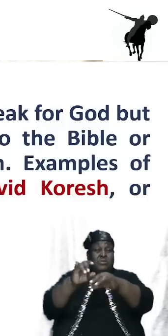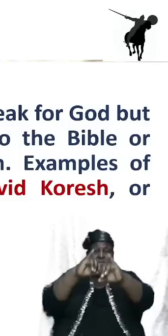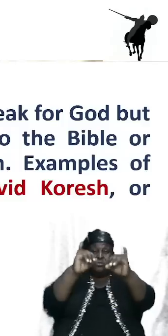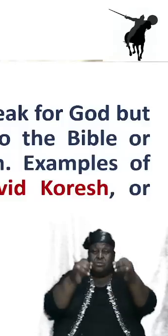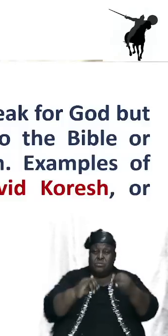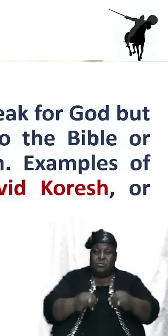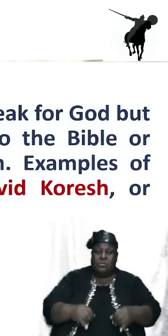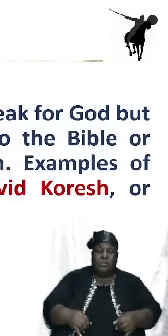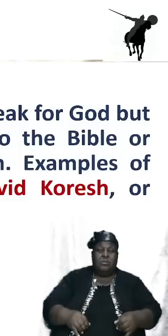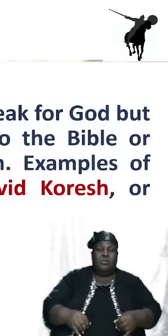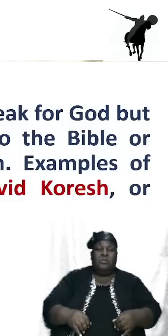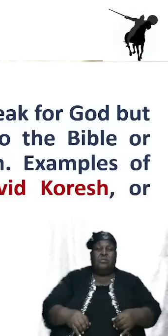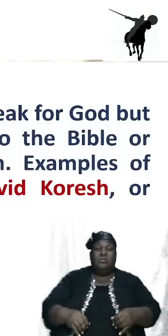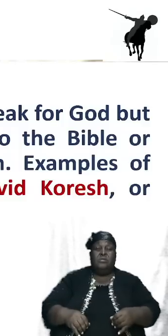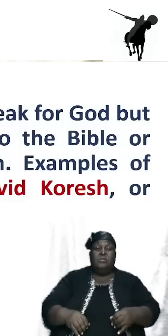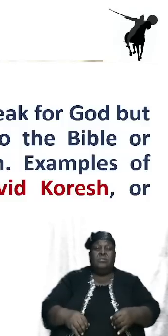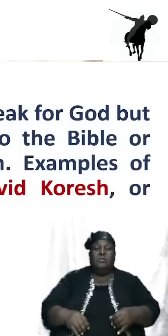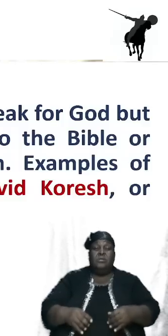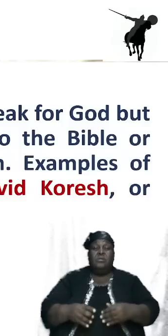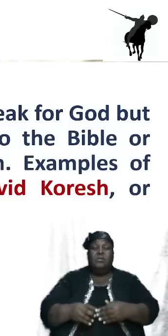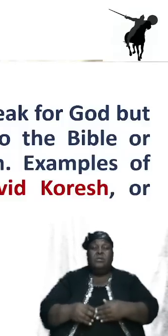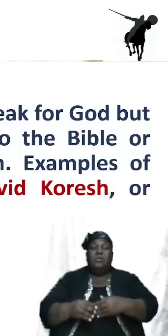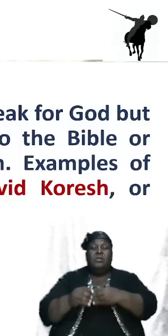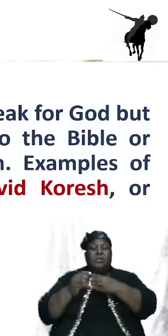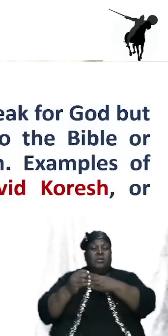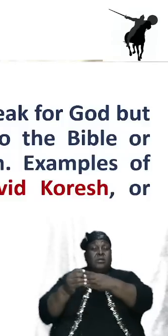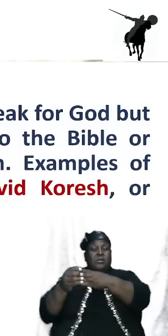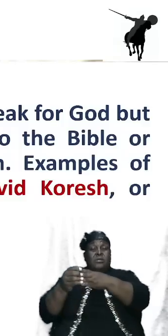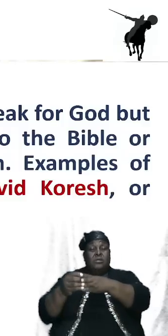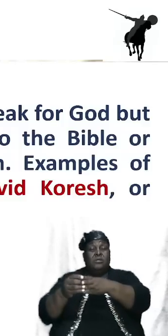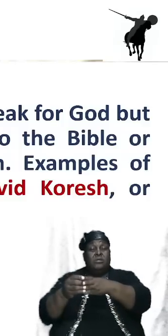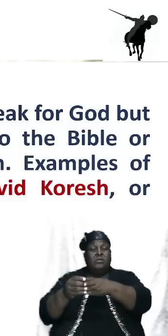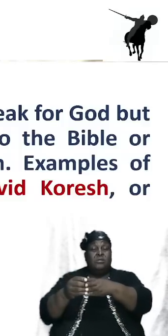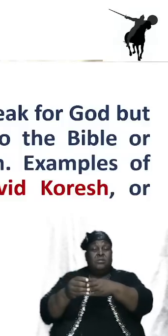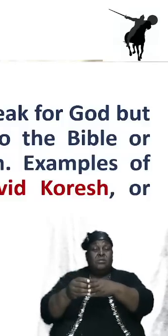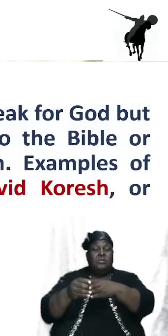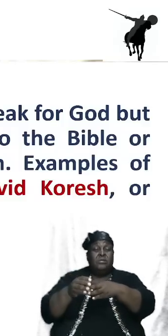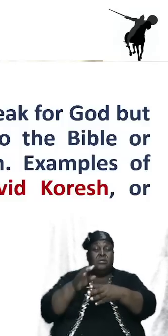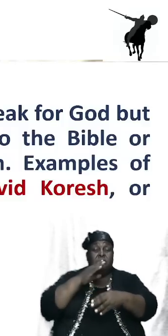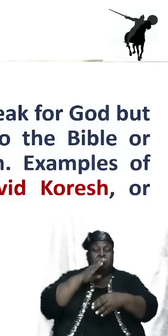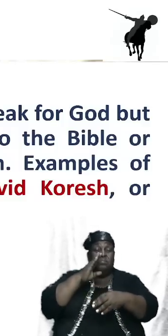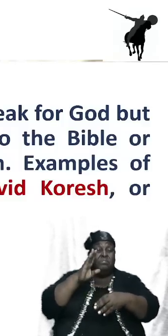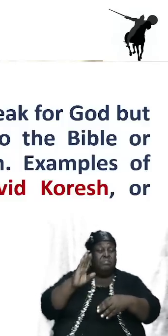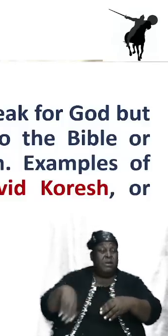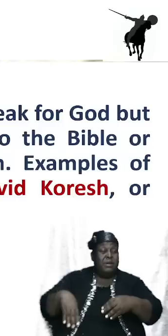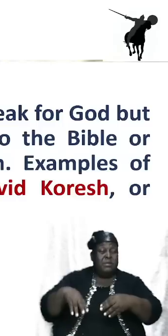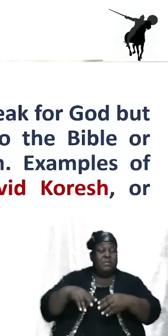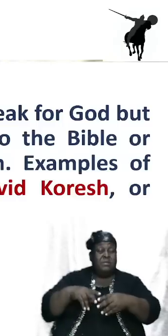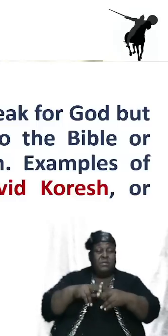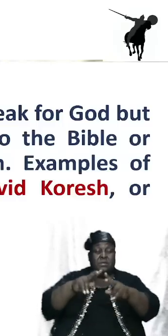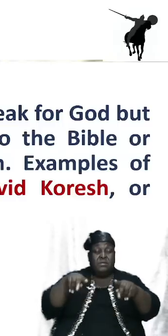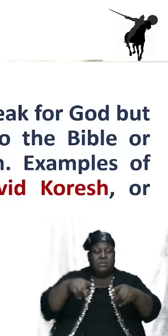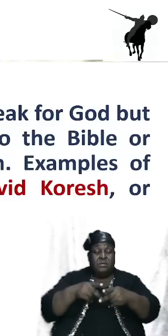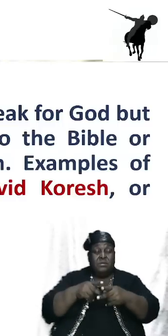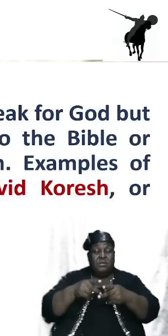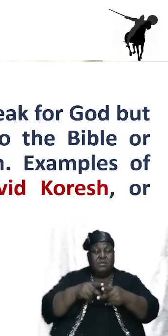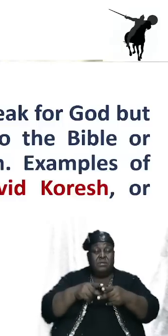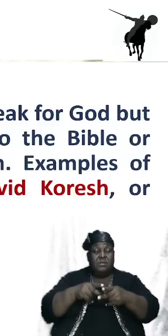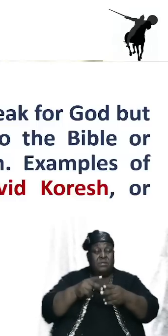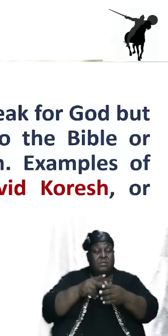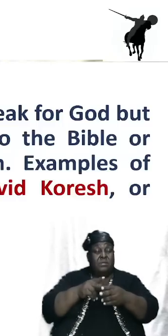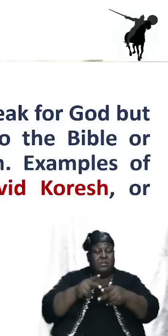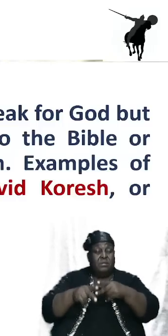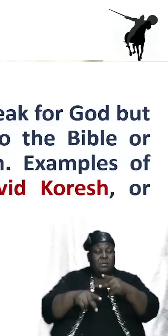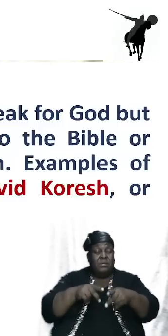lead to immorality, or lead to doom. So for example, in our time, you have people like Jim Jones. You have people like